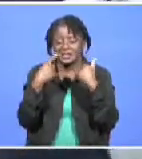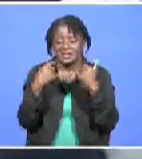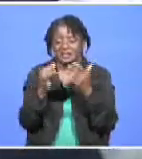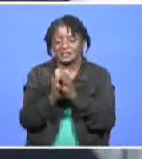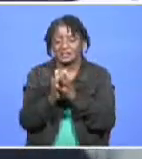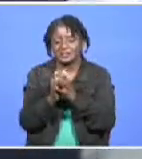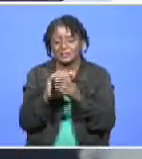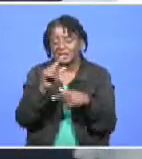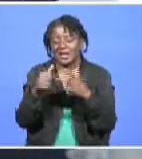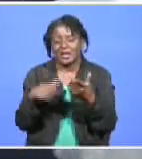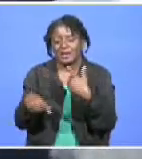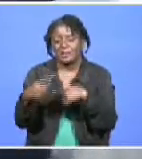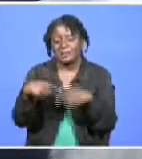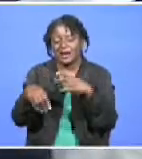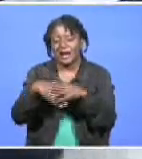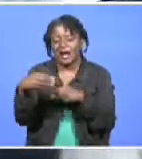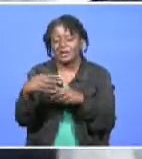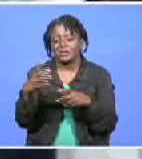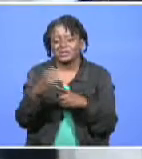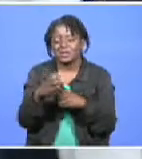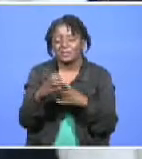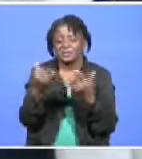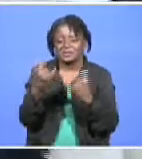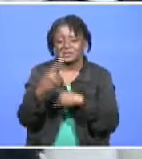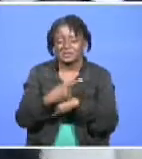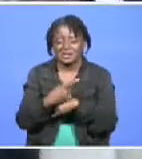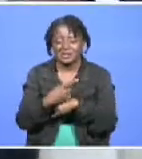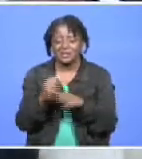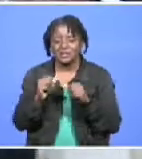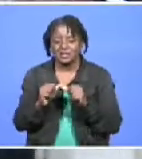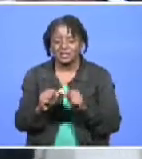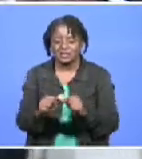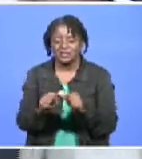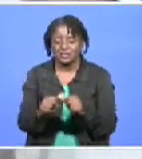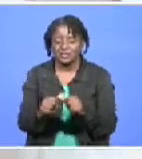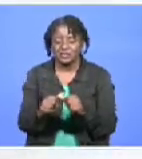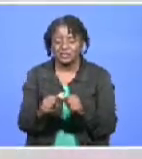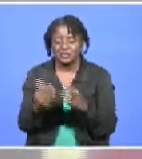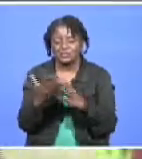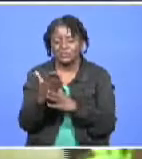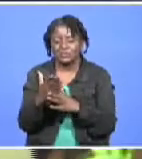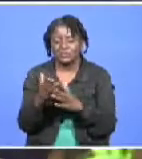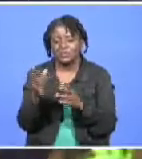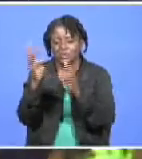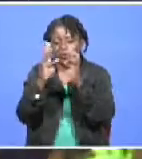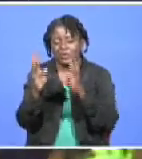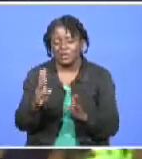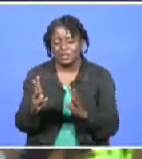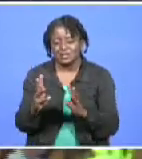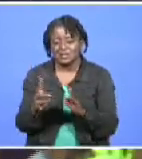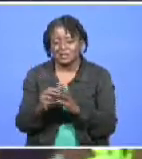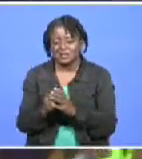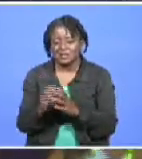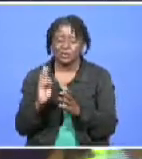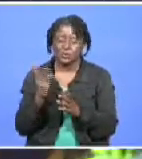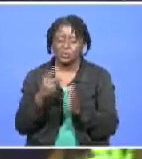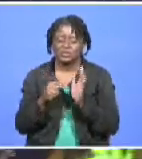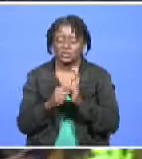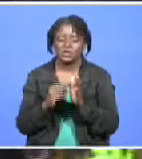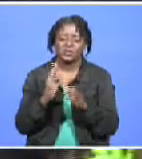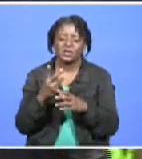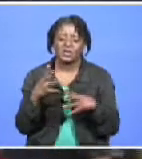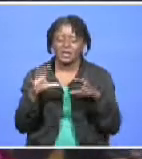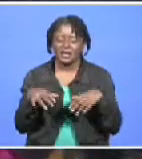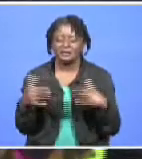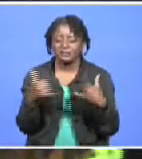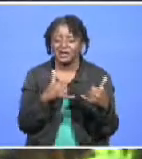us we came out champions today, and we're going to keep it rolling going into the rest of the winter. And we'll see what comes in March. It shows that we can really battle, we can fight.